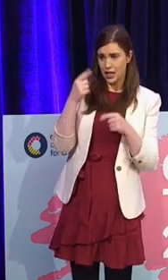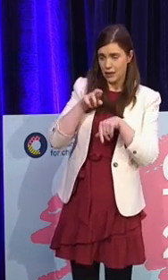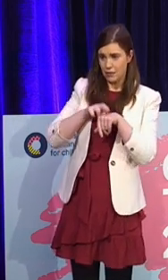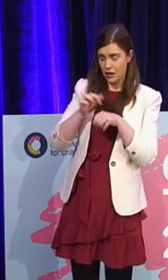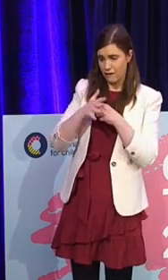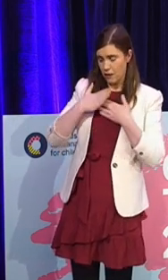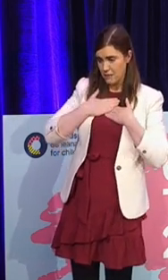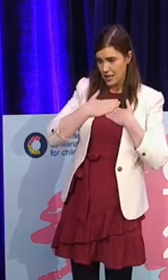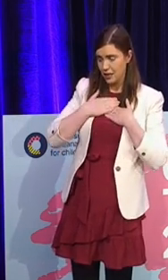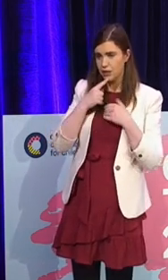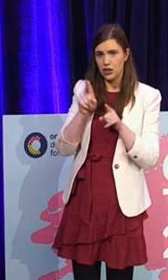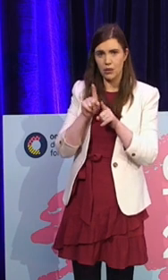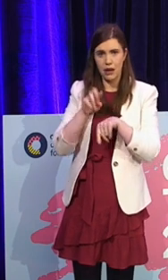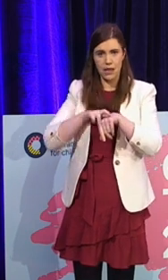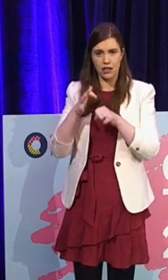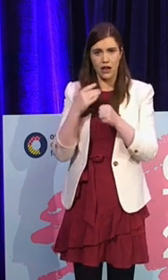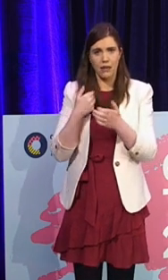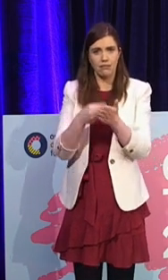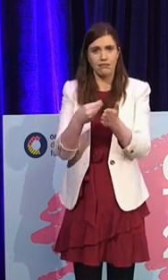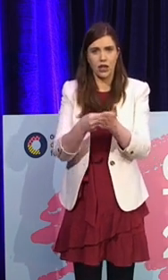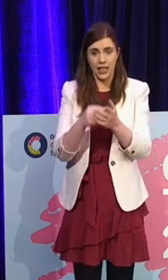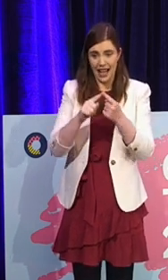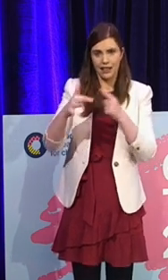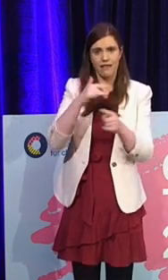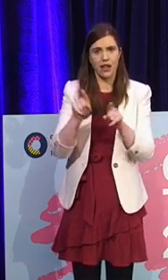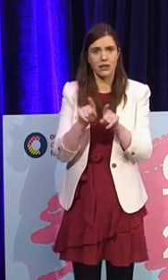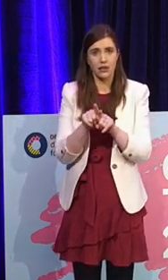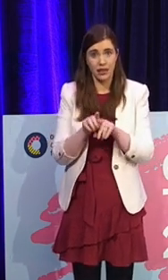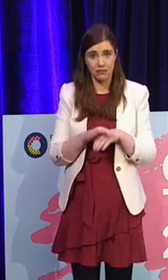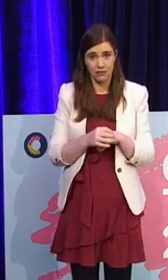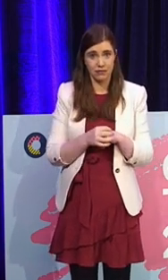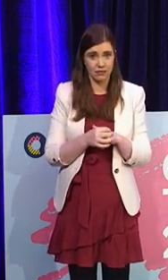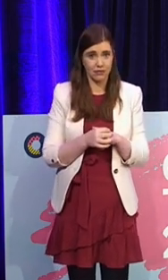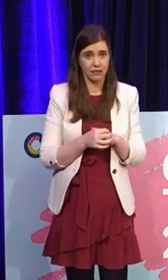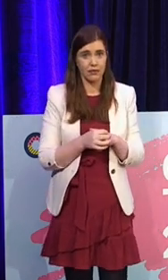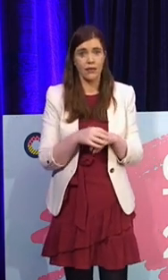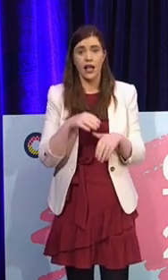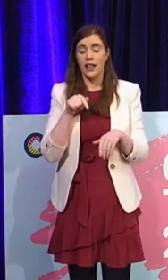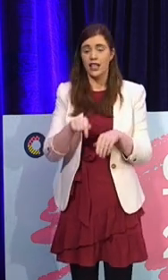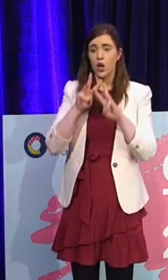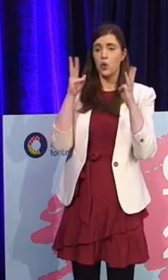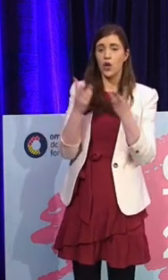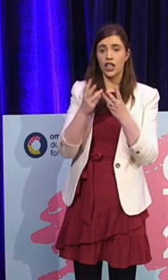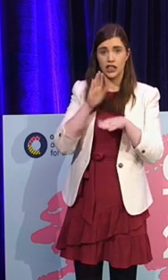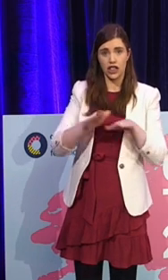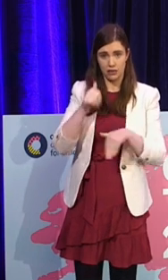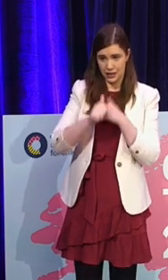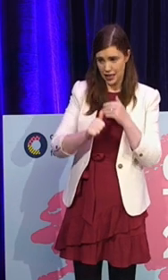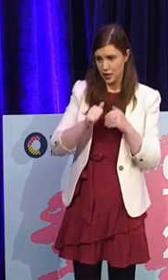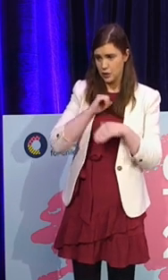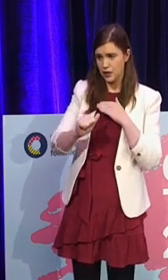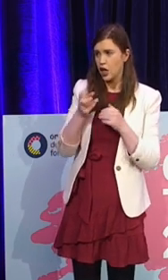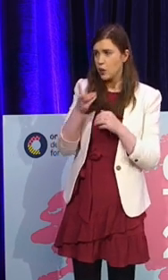conscience, but it was better for my wallet and the environment. This World Children's Day, there will be children all across the